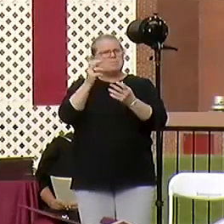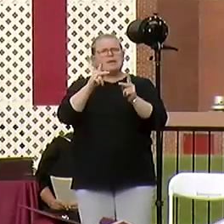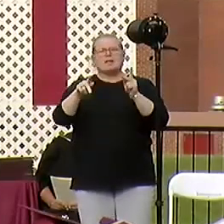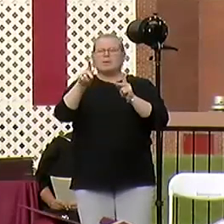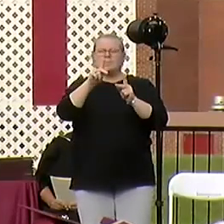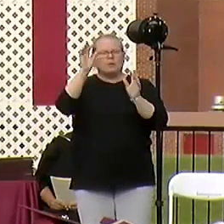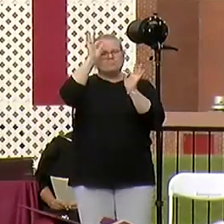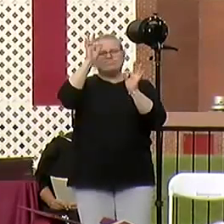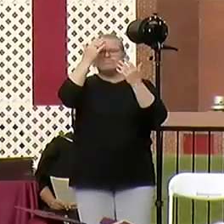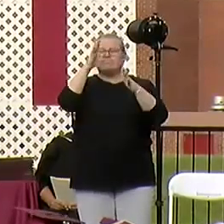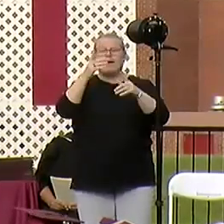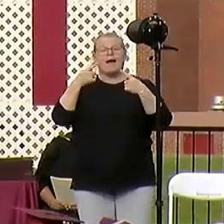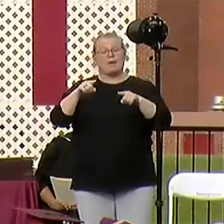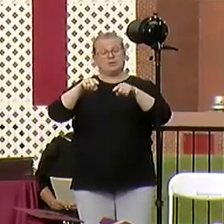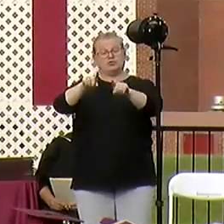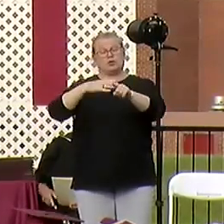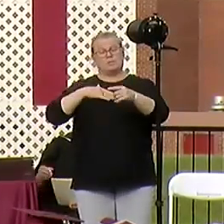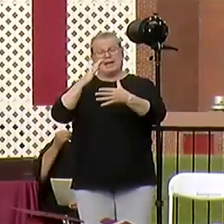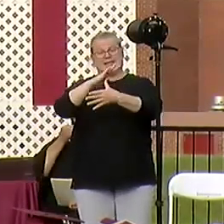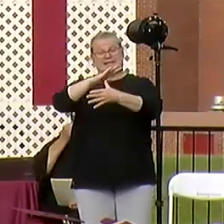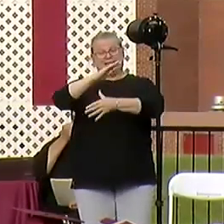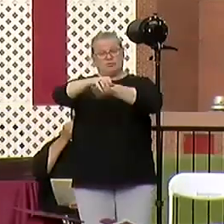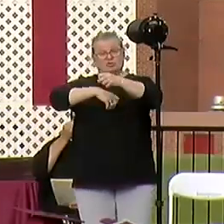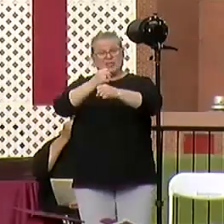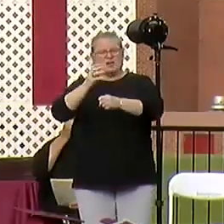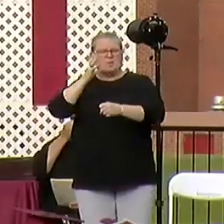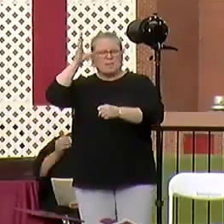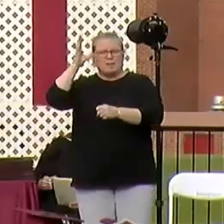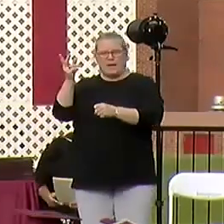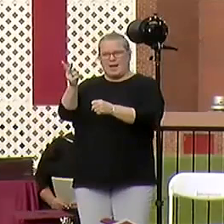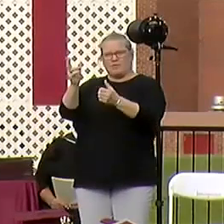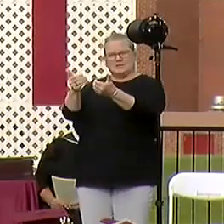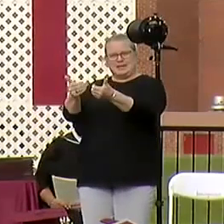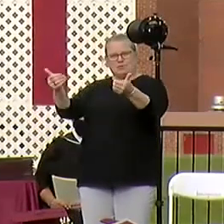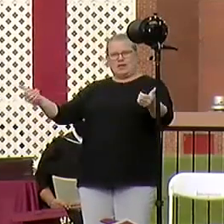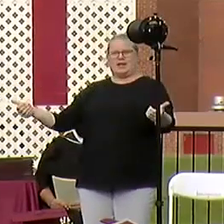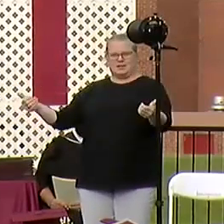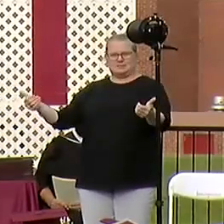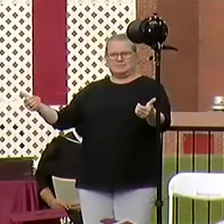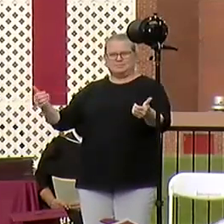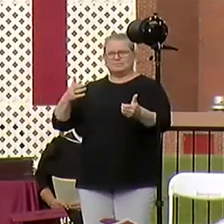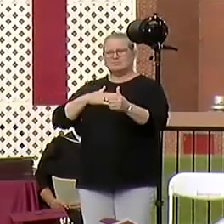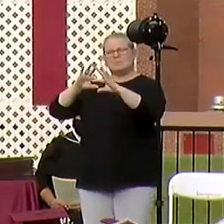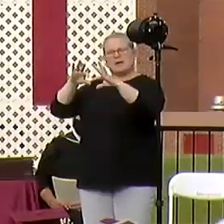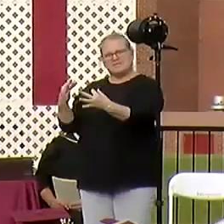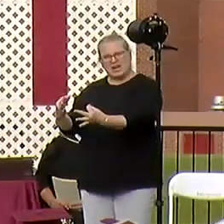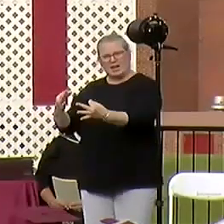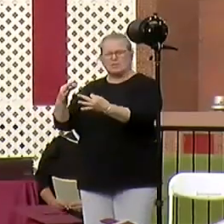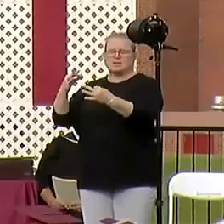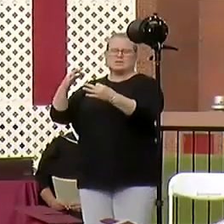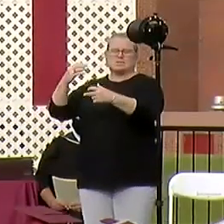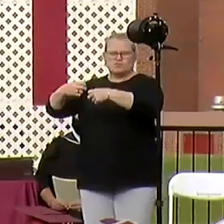midway through my senior year, and I was reckoning with a slew of family troubles, struggling with being away from